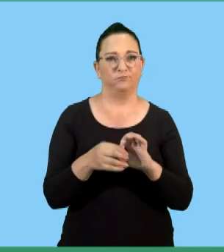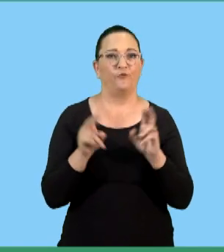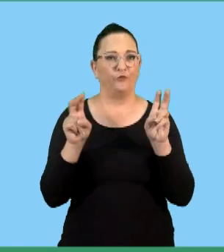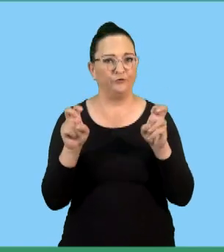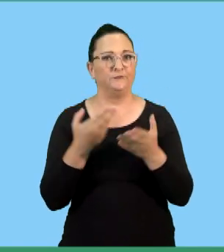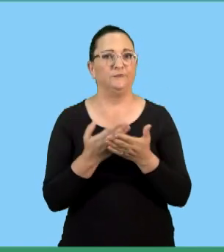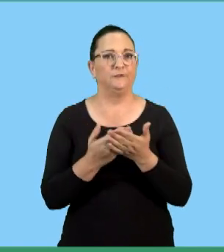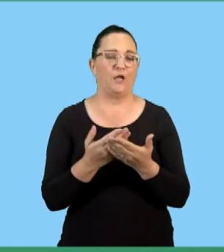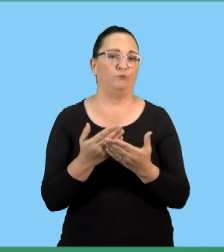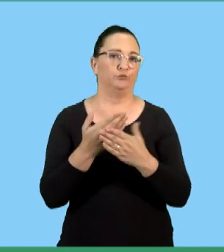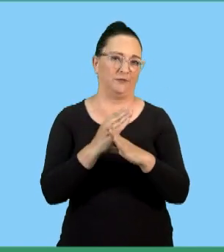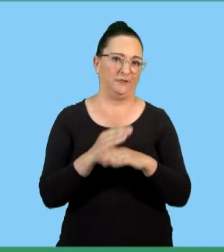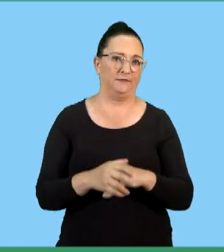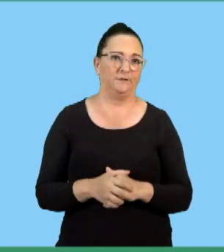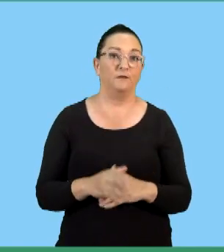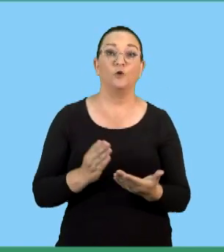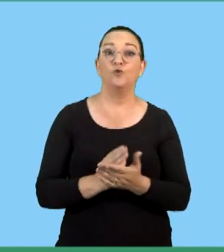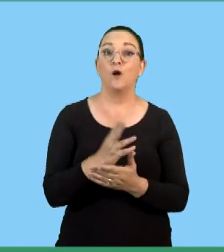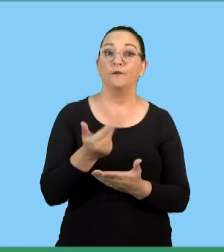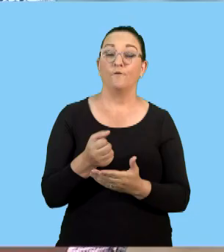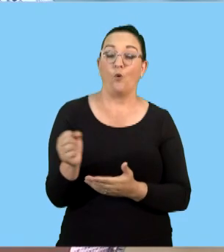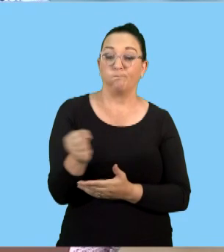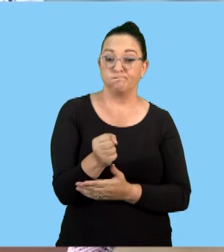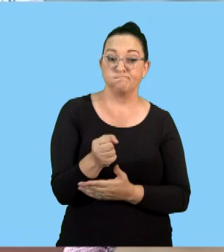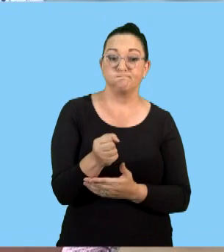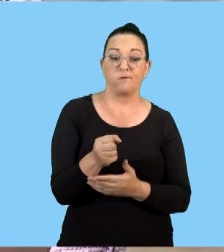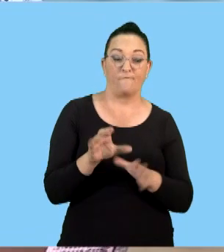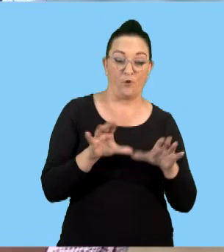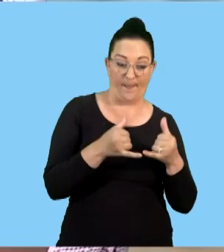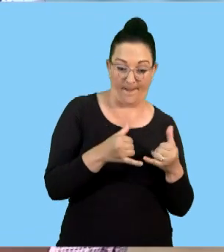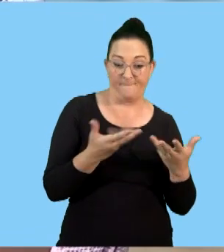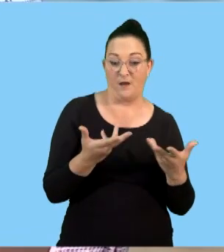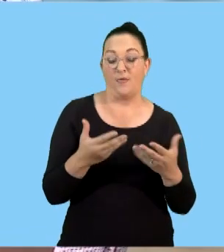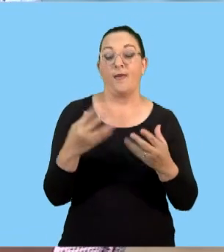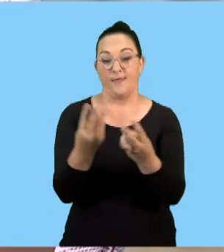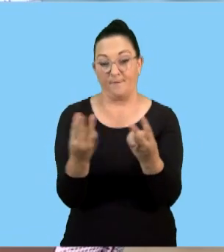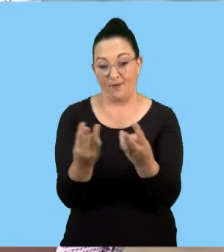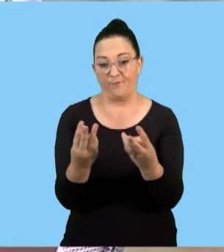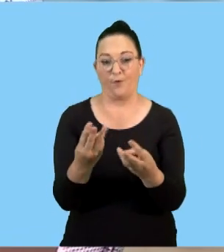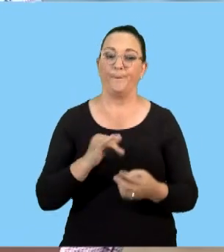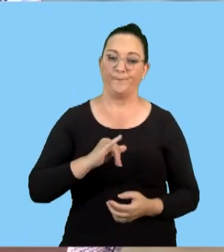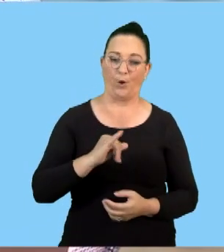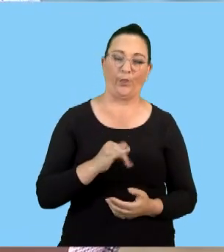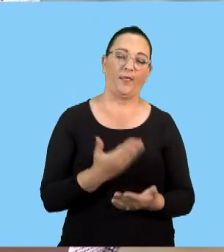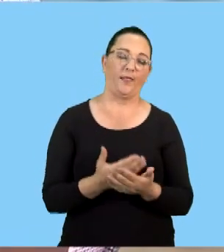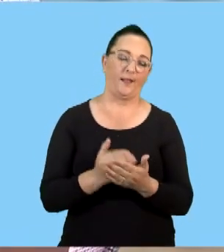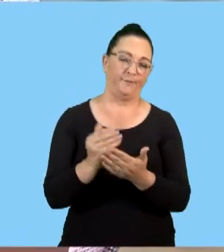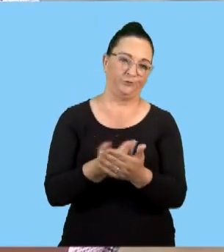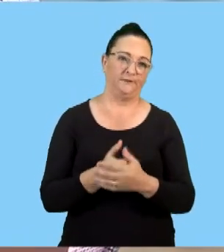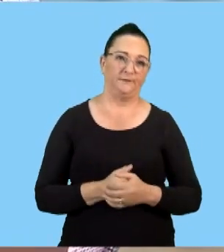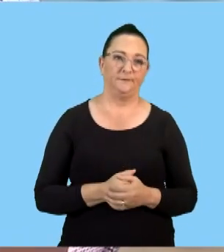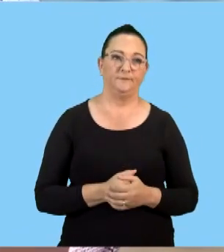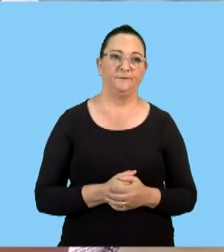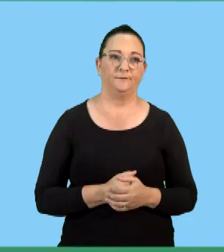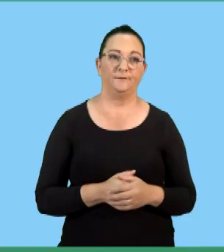labor-related issues are protected. We're going to speak about the rights of the employers and the rights of the employees, so they are protected. Right, and